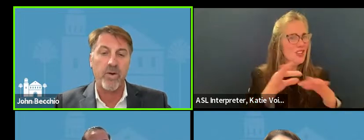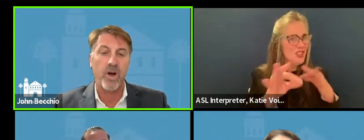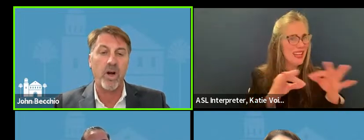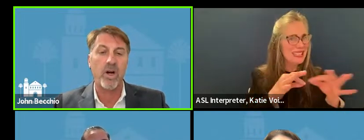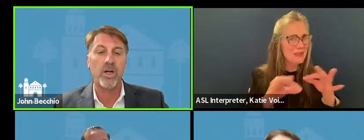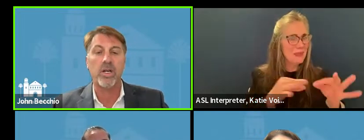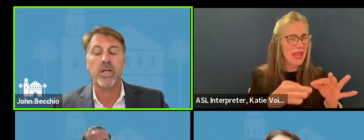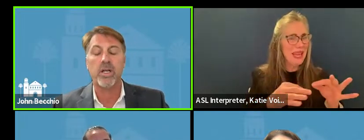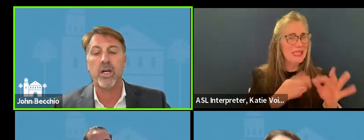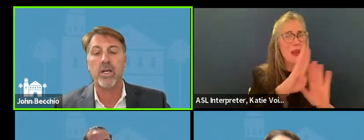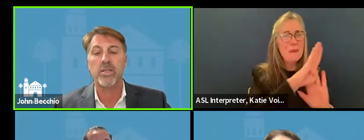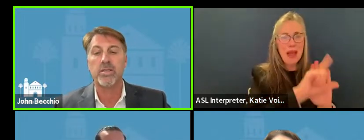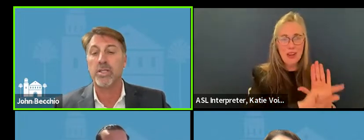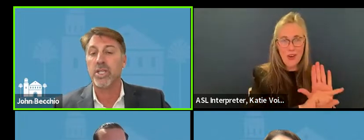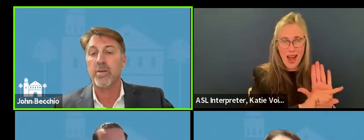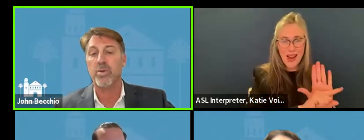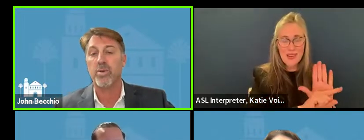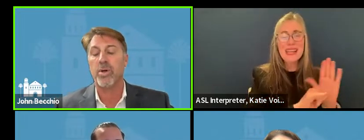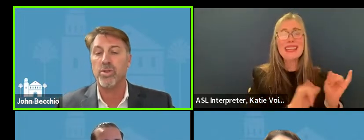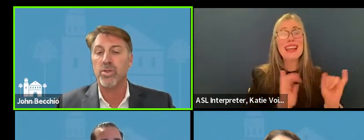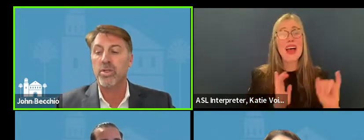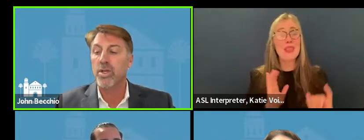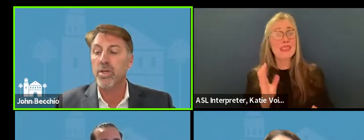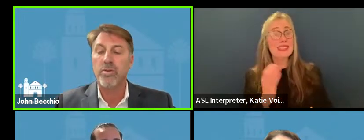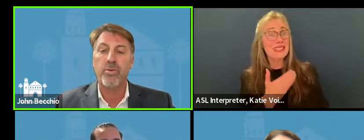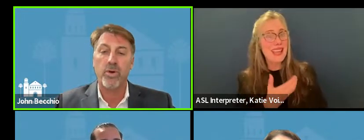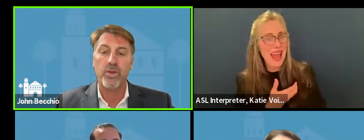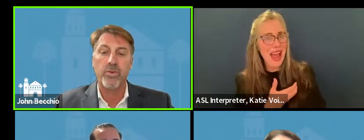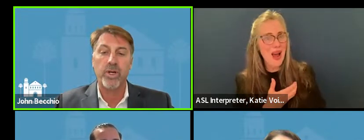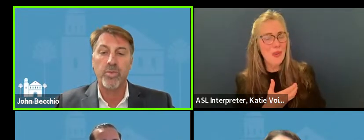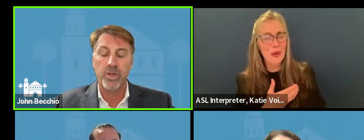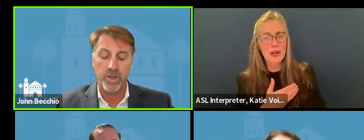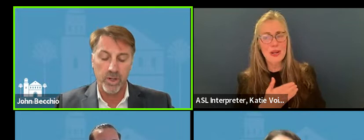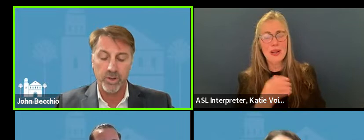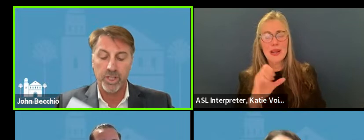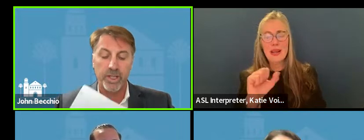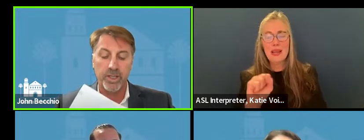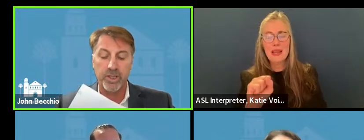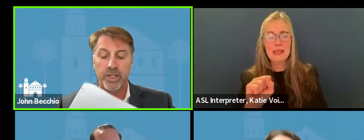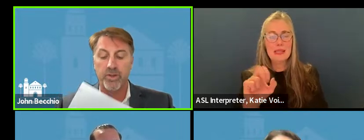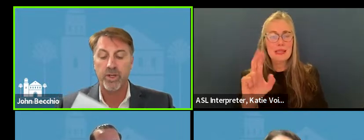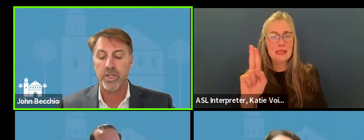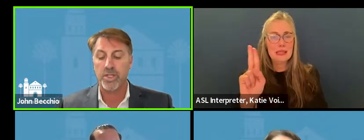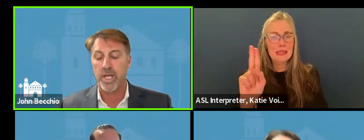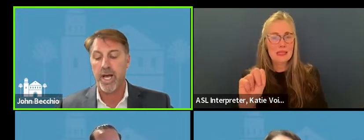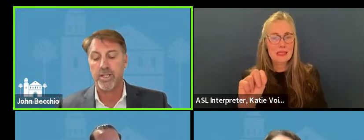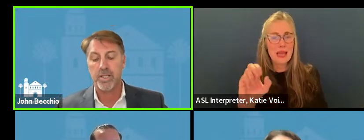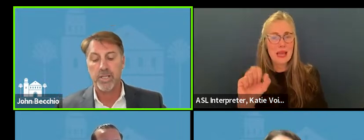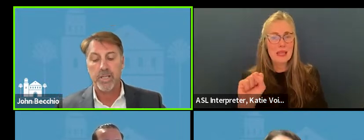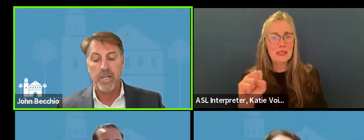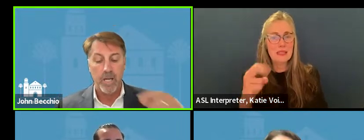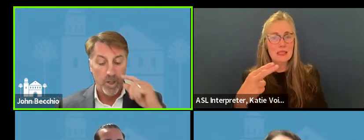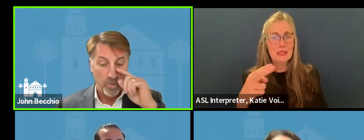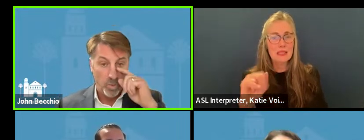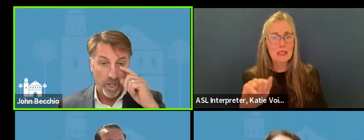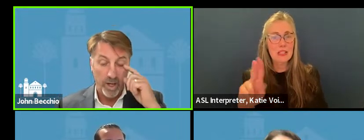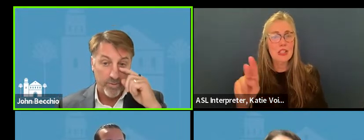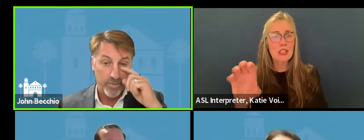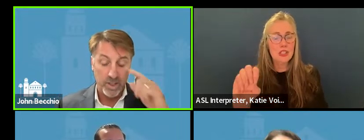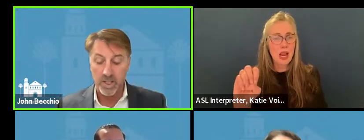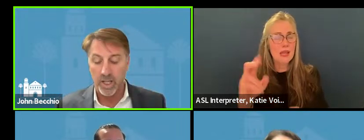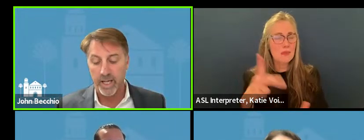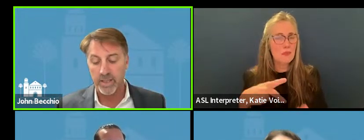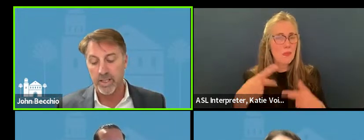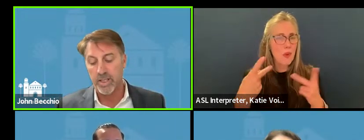is now our sunshine proposal for the reopening negotiations. You'll notice that we